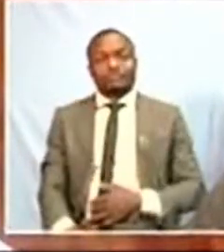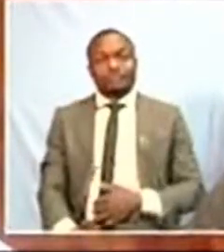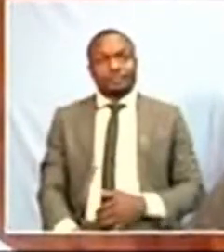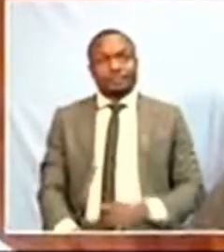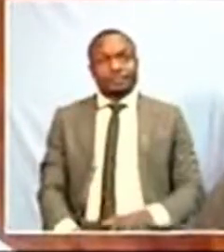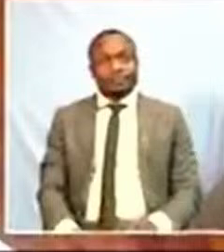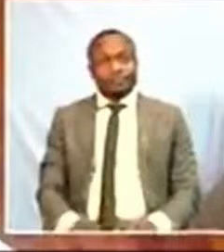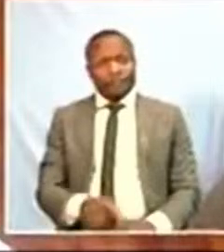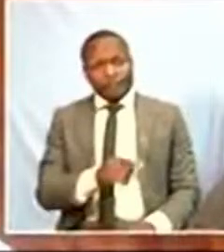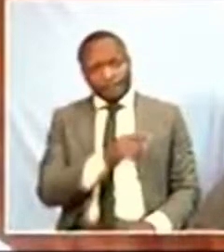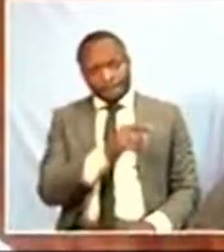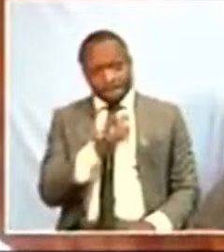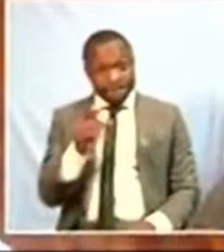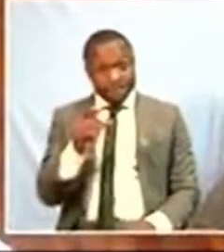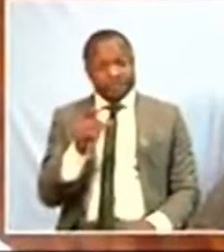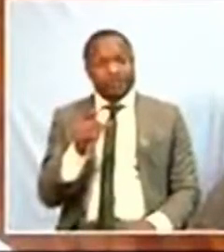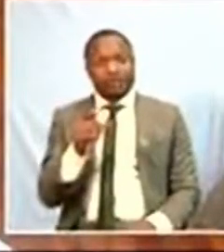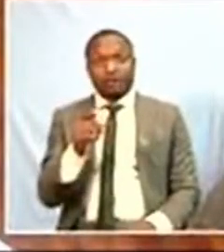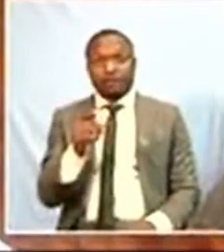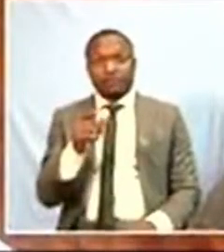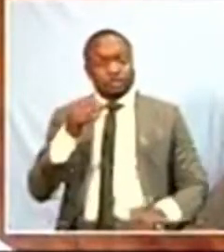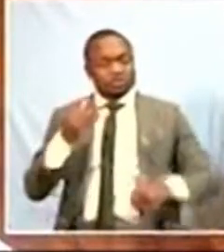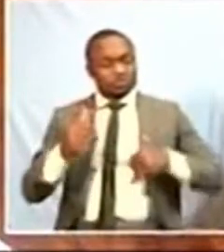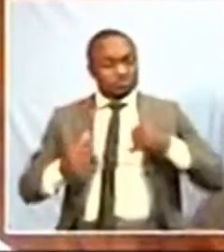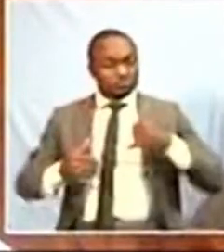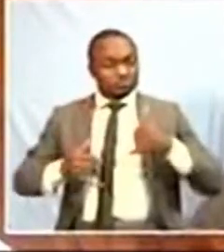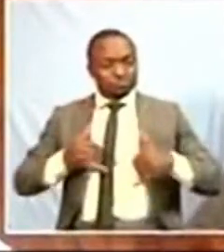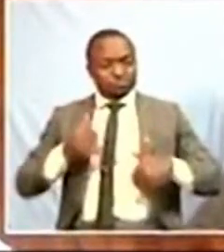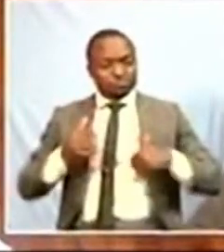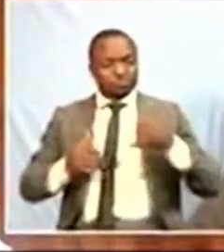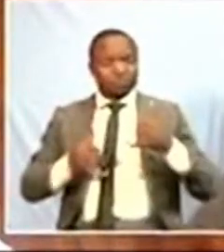Hope we have had a good lunch